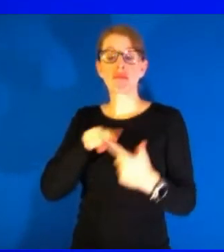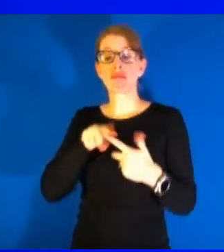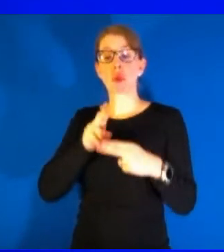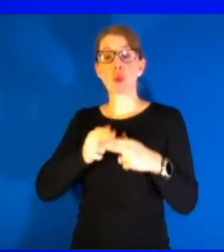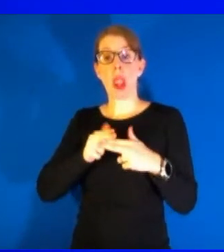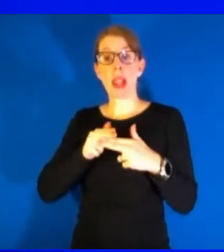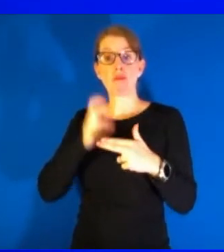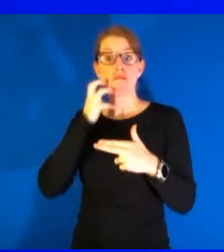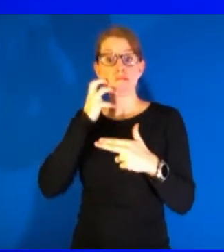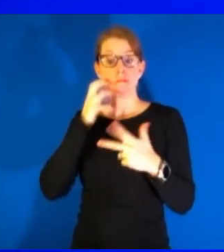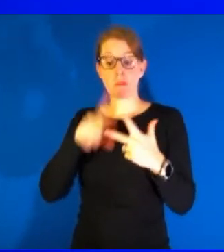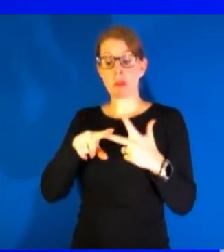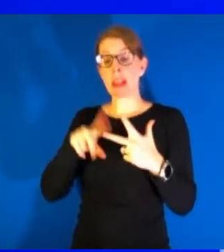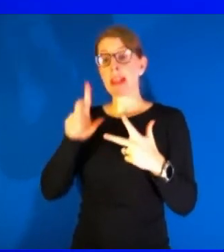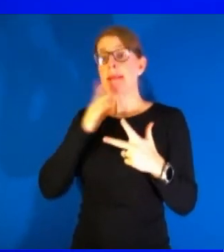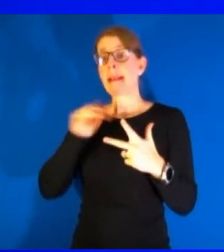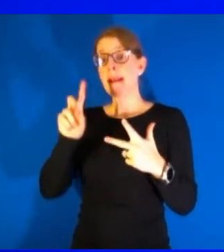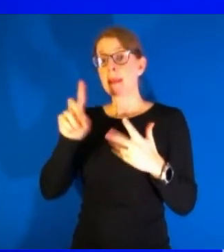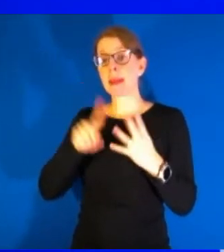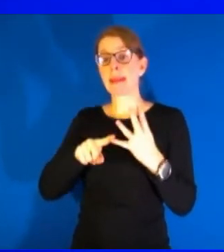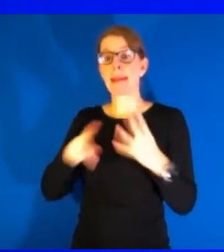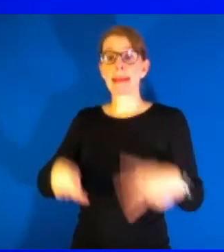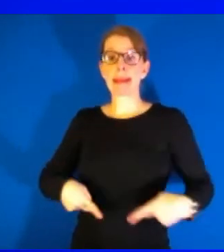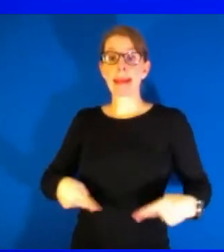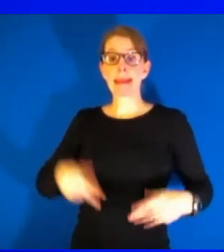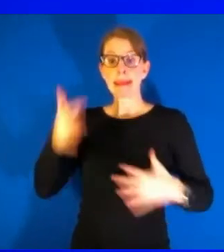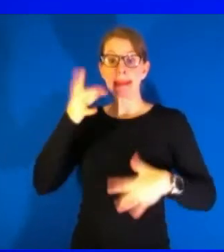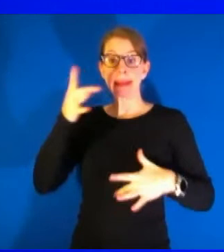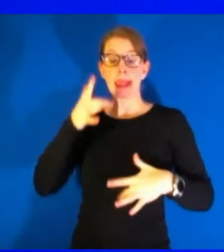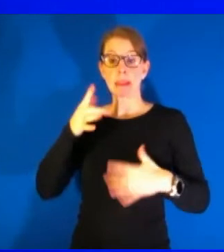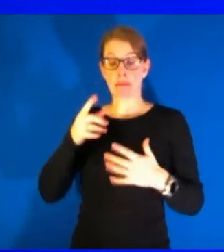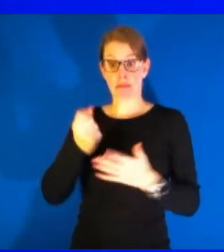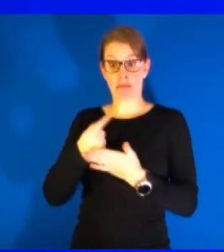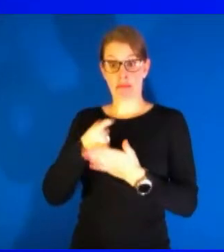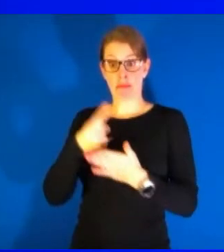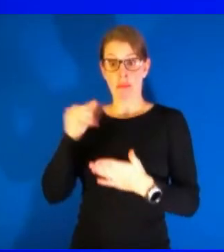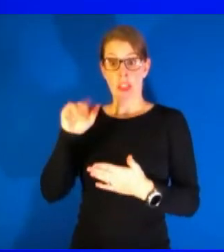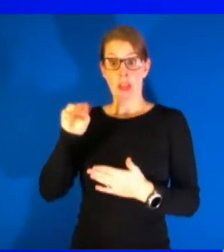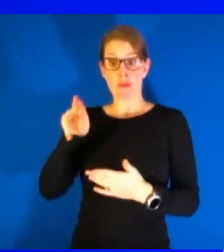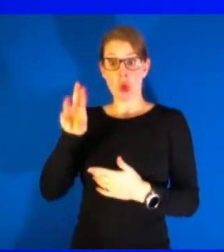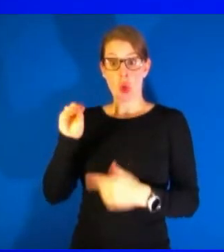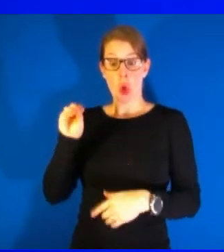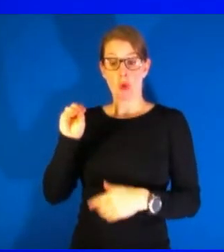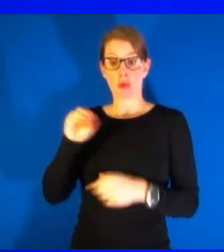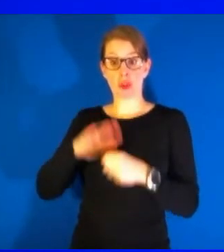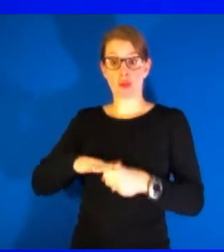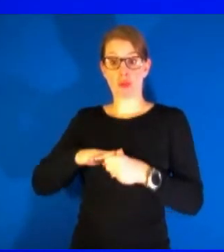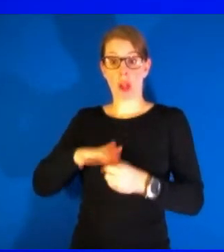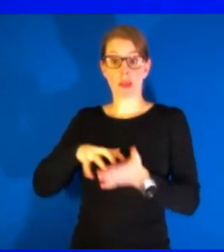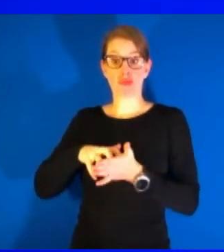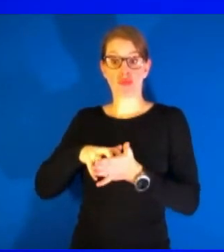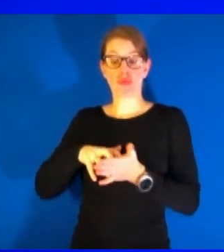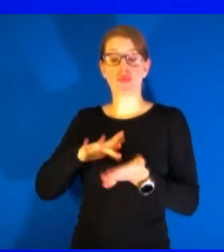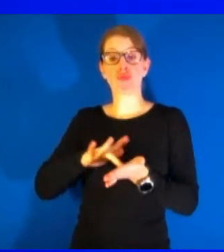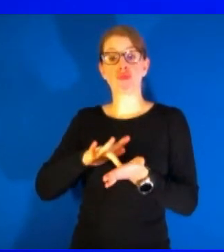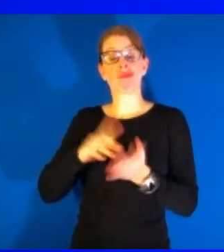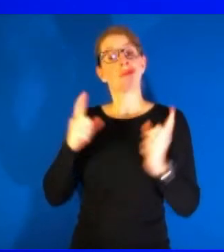obesity, diabetes, kidney disease. Are you on immunosuppressive drugs? It is a very complicated